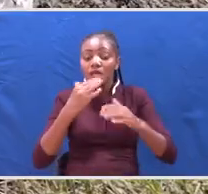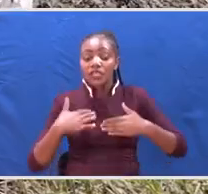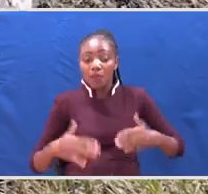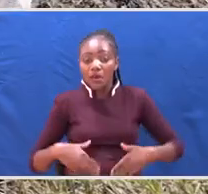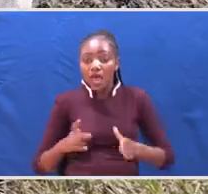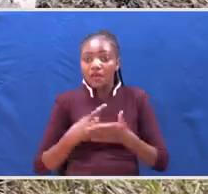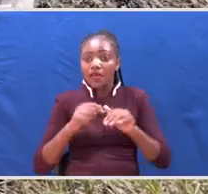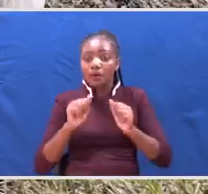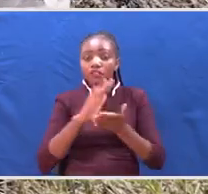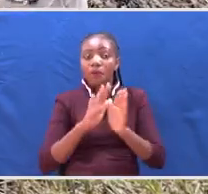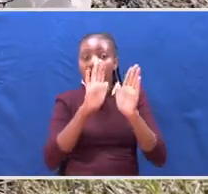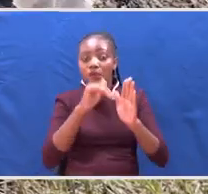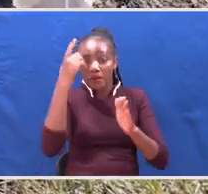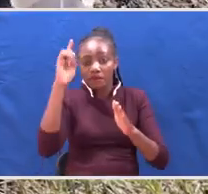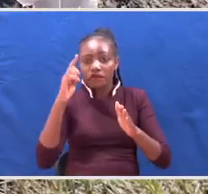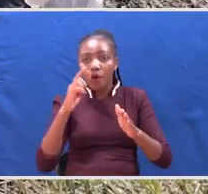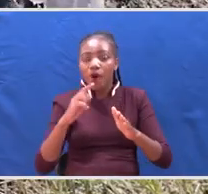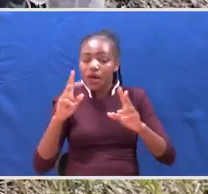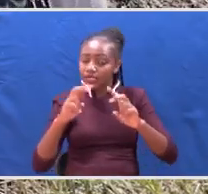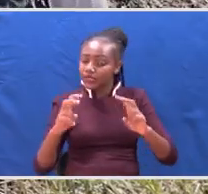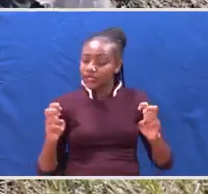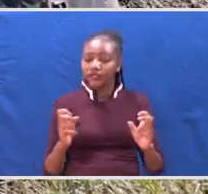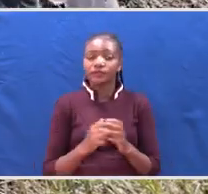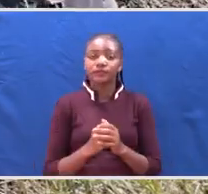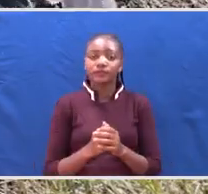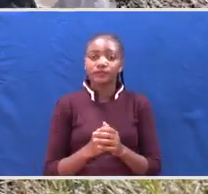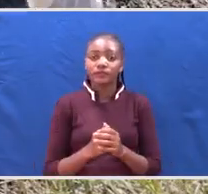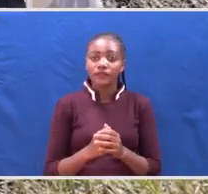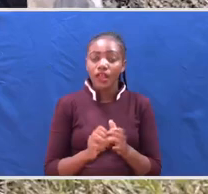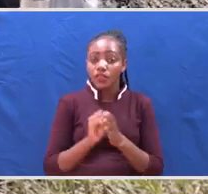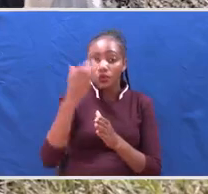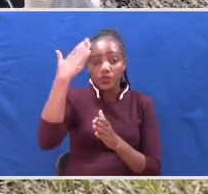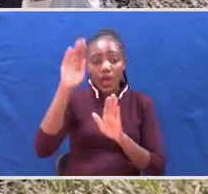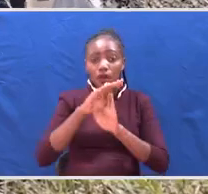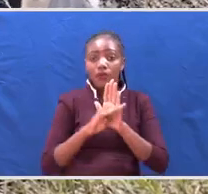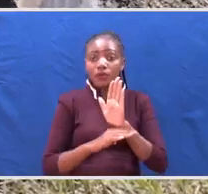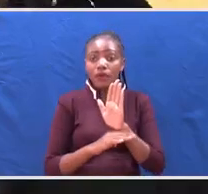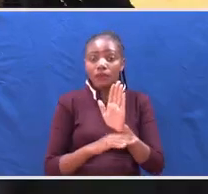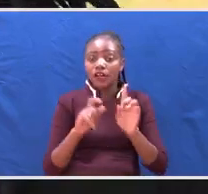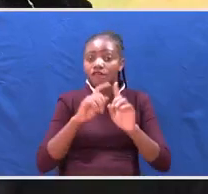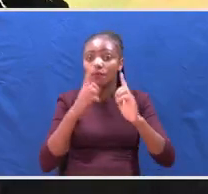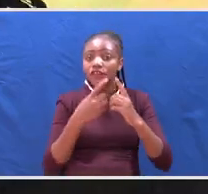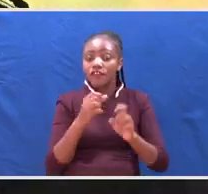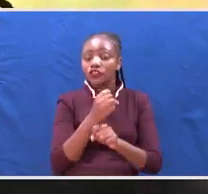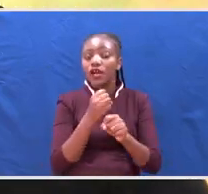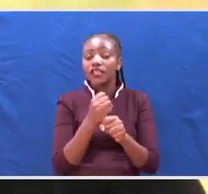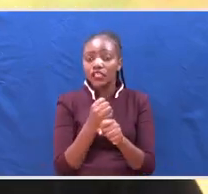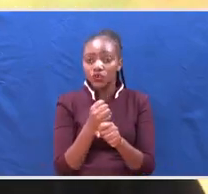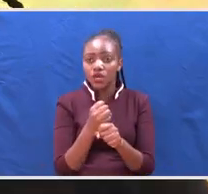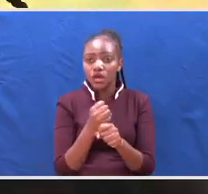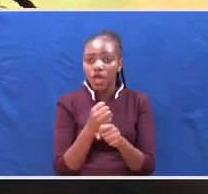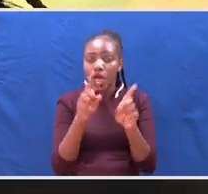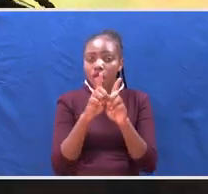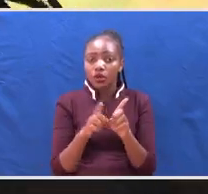be useful for forensic analysis. Through the awareness programs conducted by different organizations